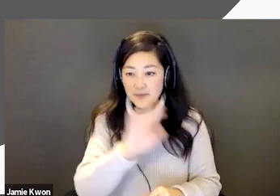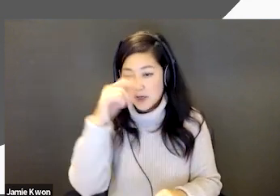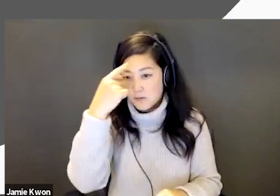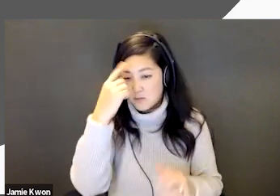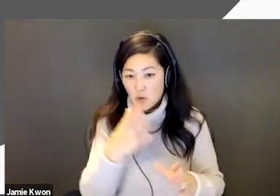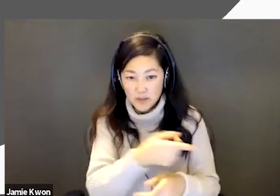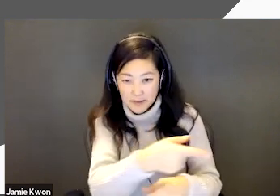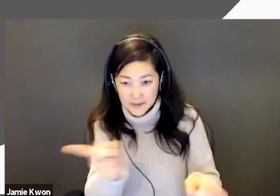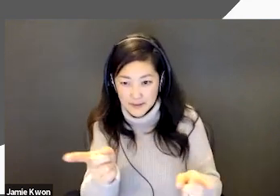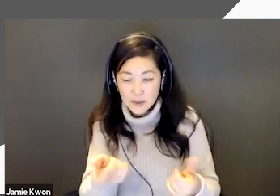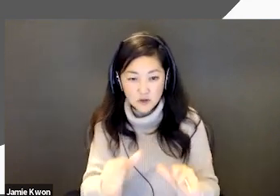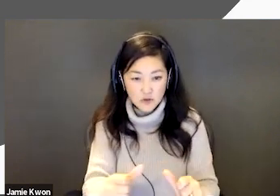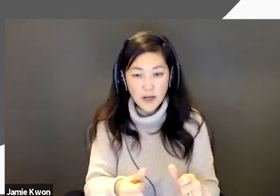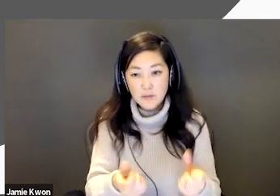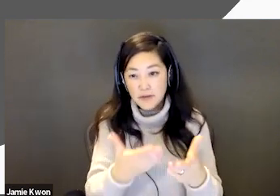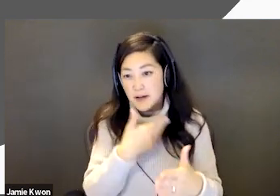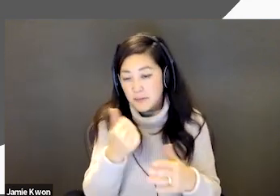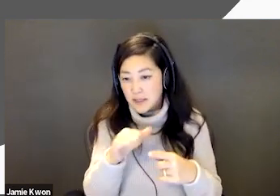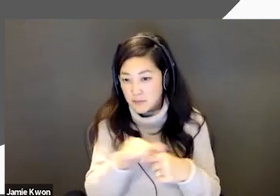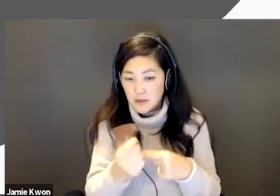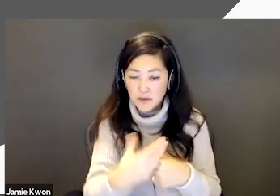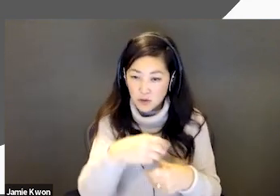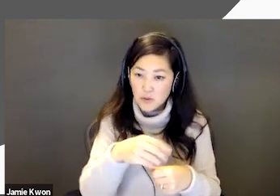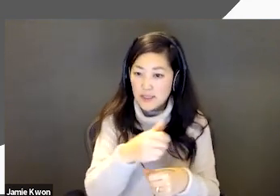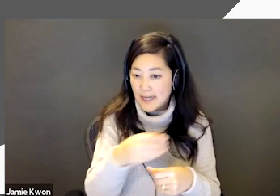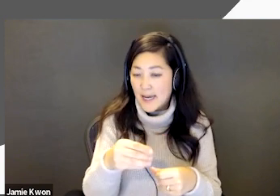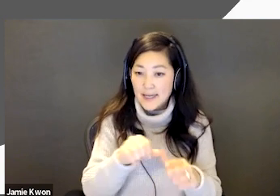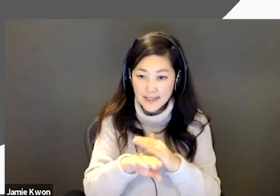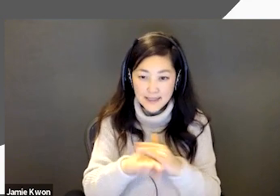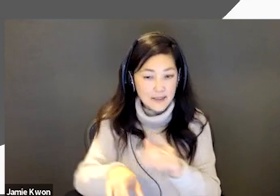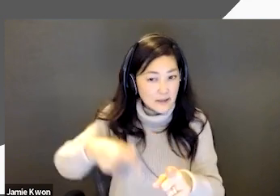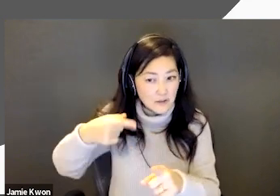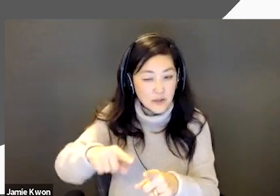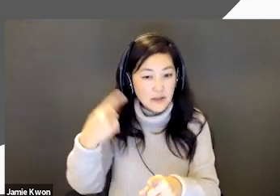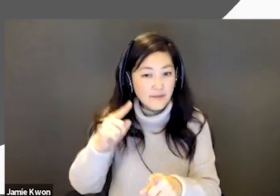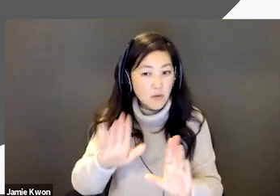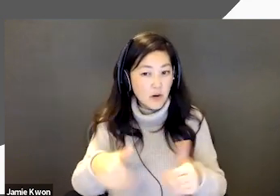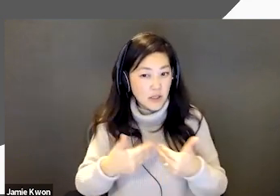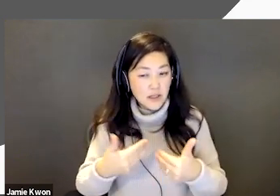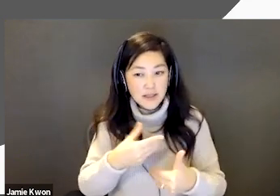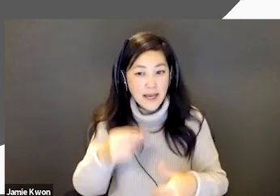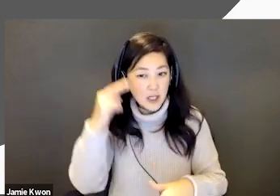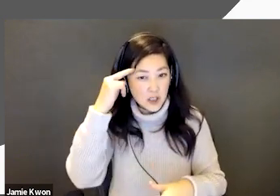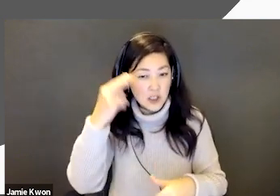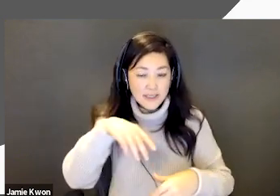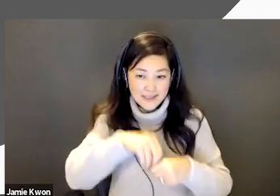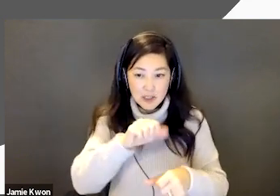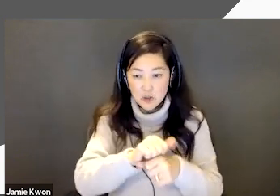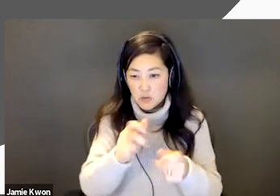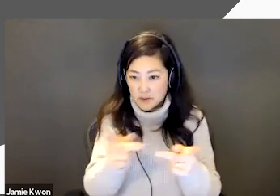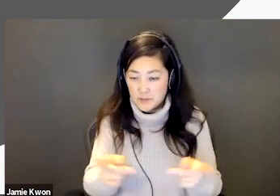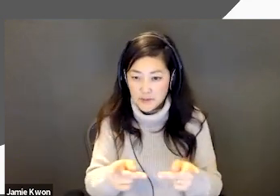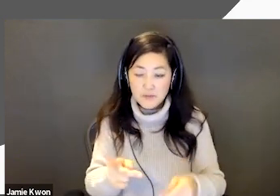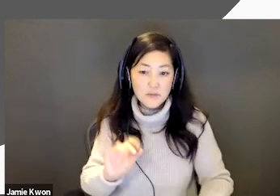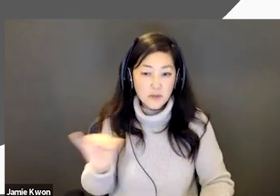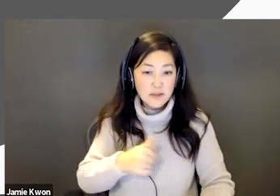to operationalize effective best practice of inclusion and accessibility, specifically for autism and neurodiversity in the workplace. I am